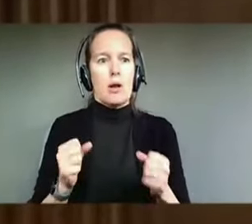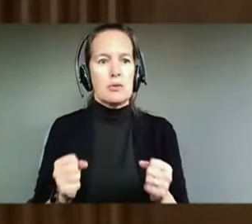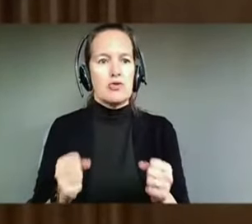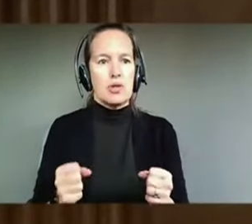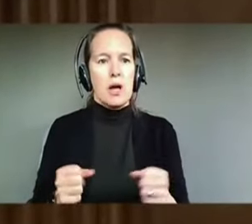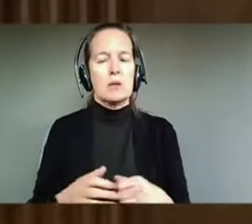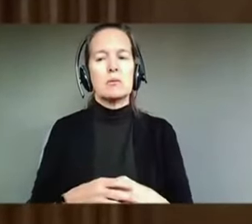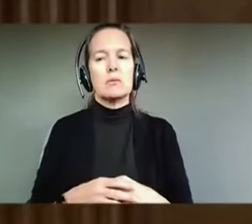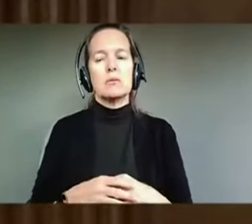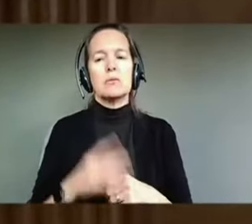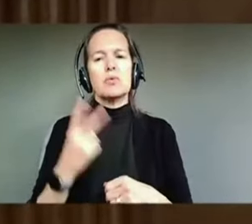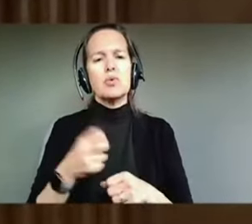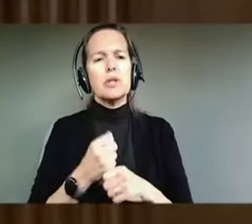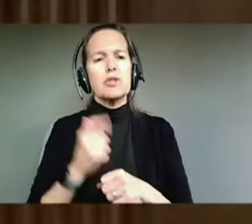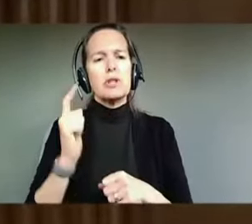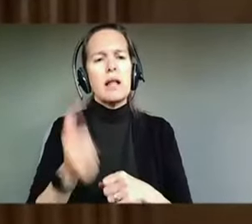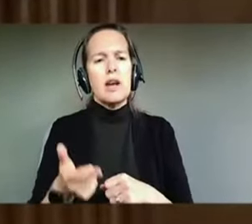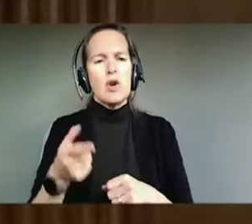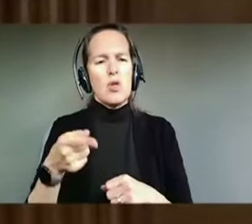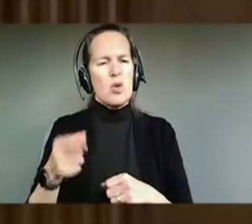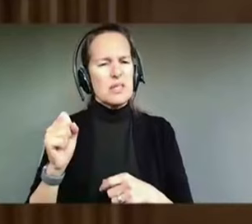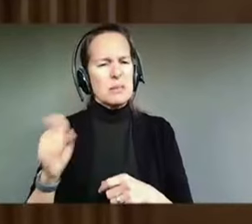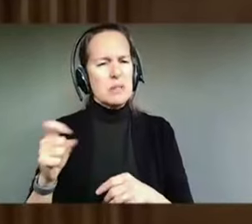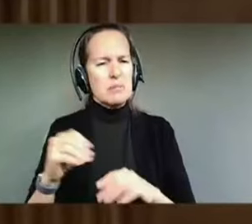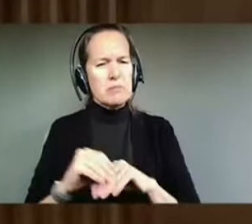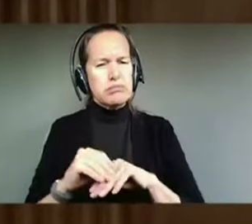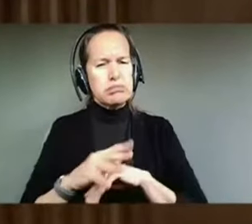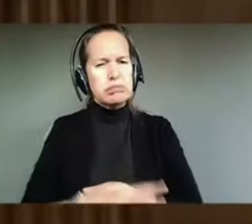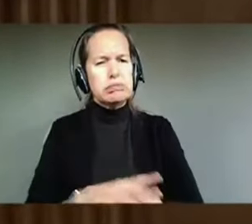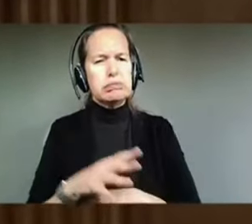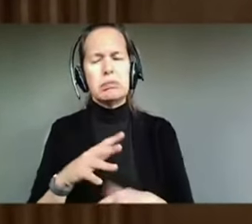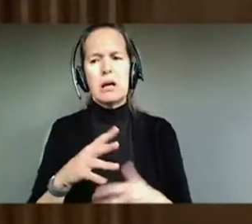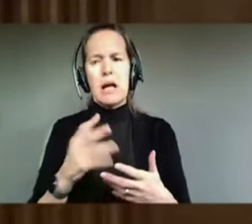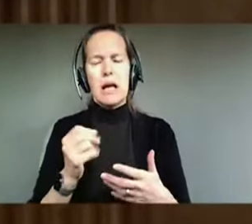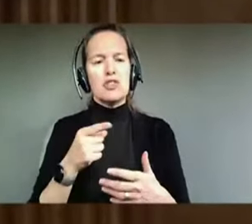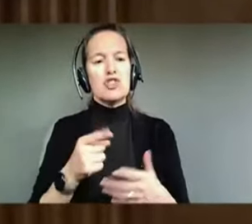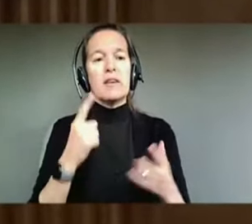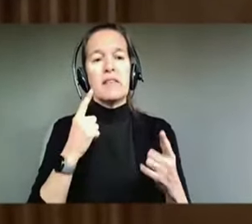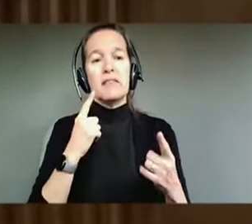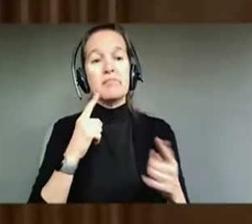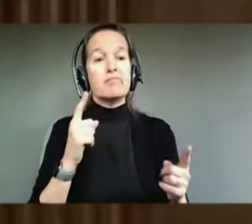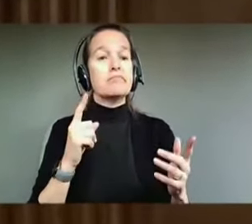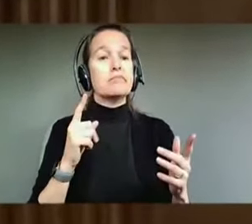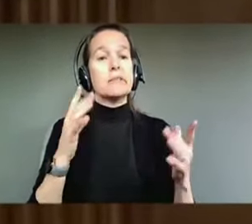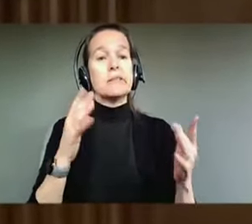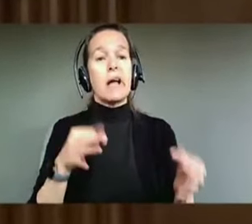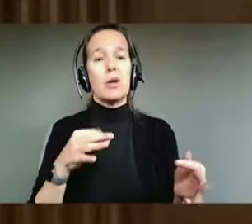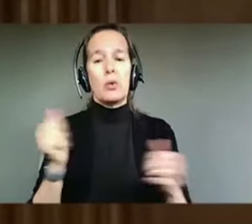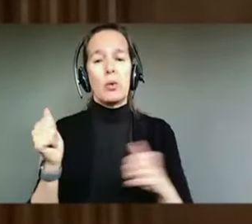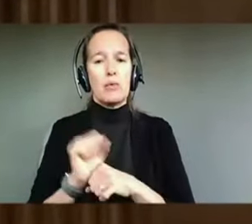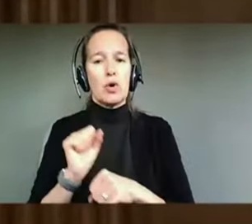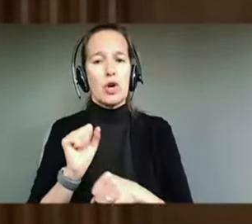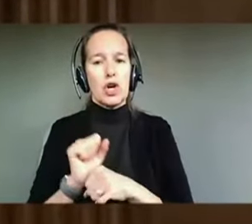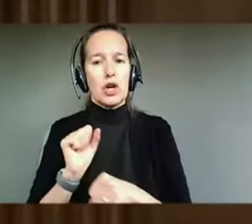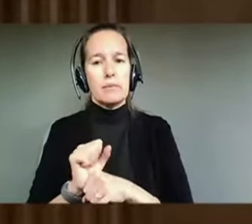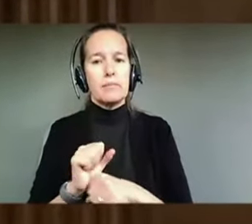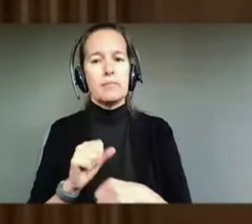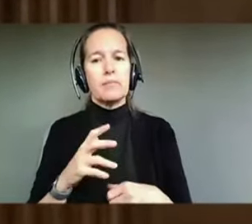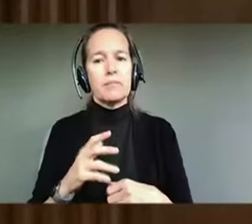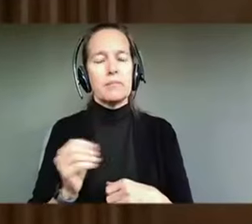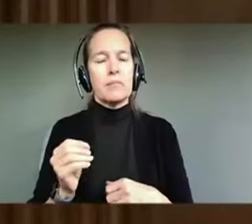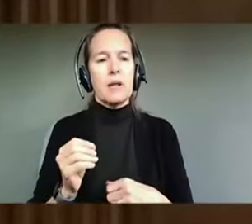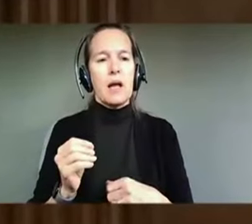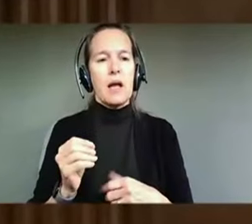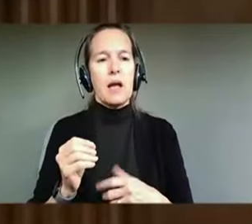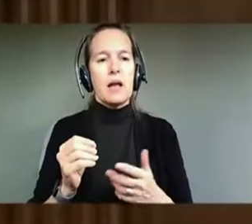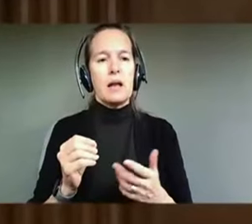later, these symptoms so impacted this patient that she eventually decided to leave her work, unable to maintain the mental recall needed to do her